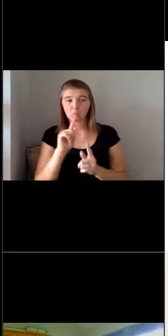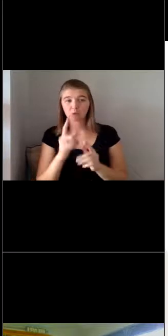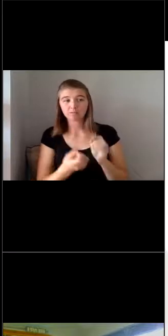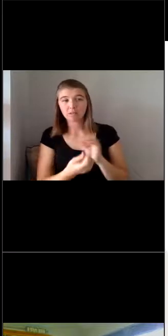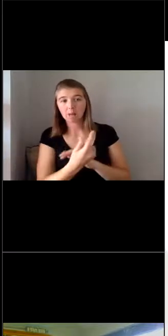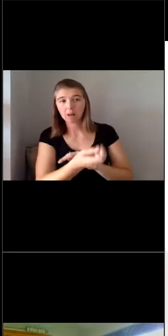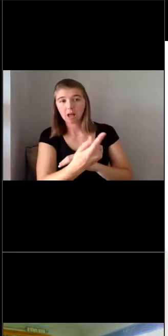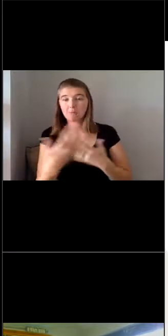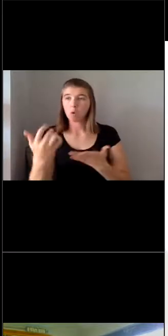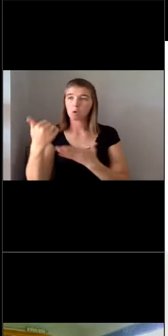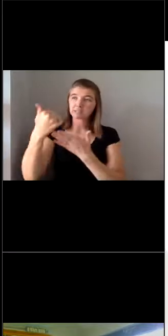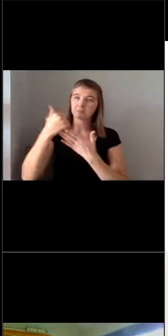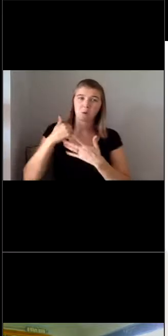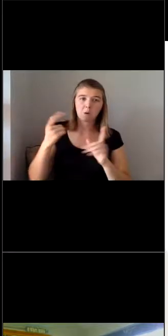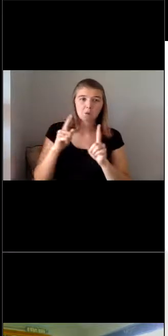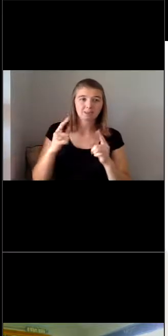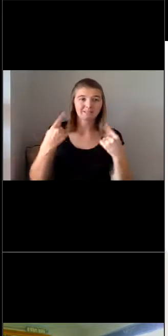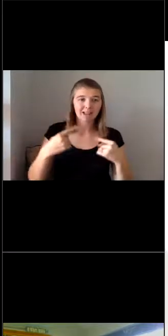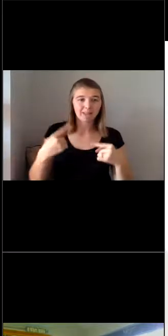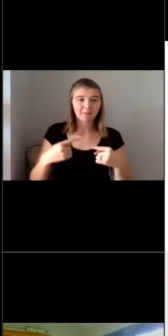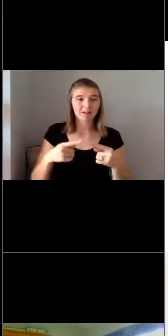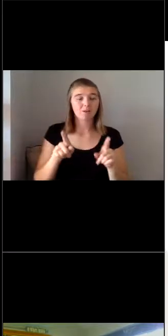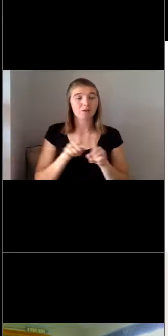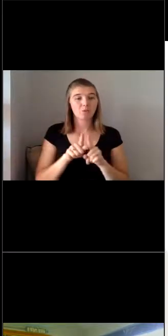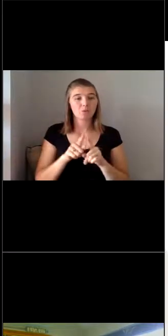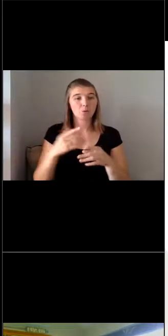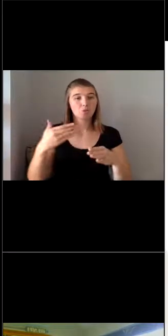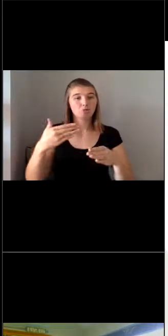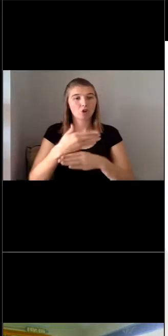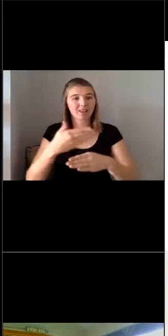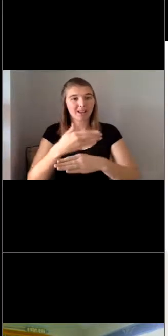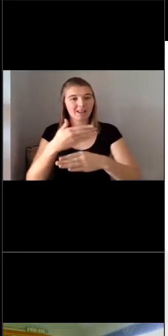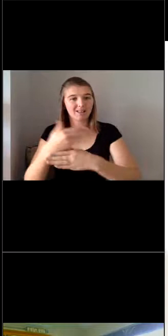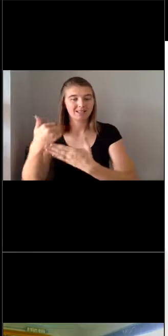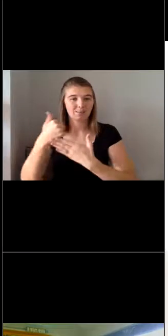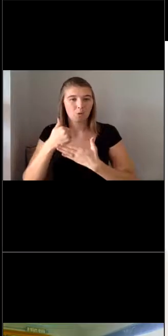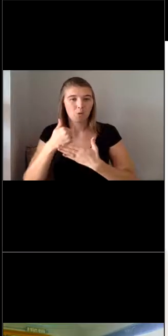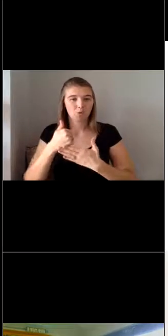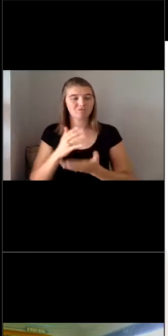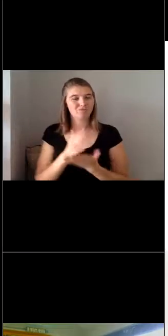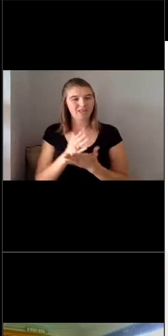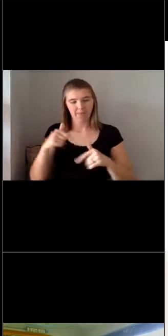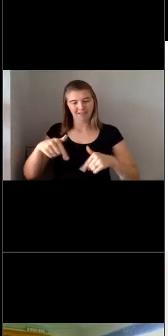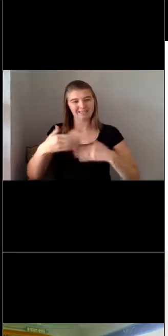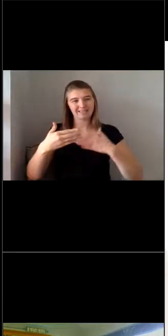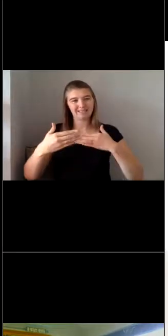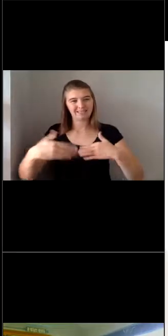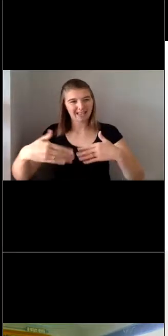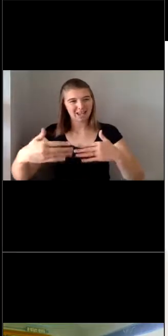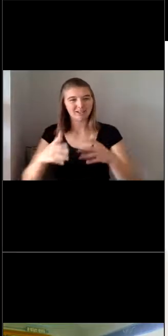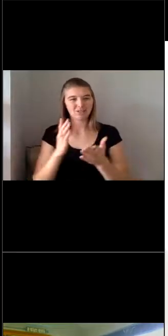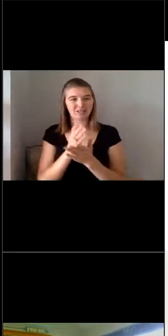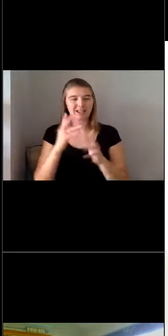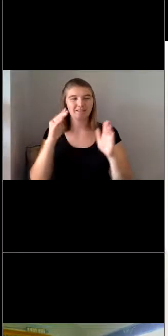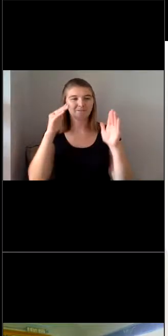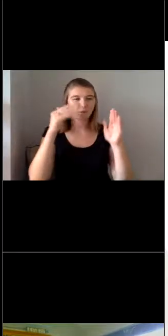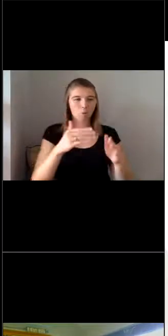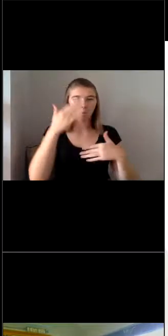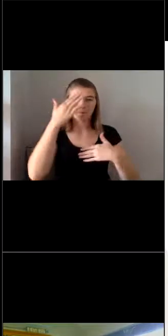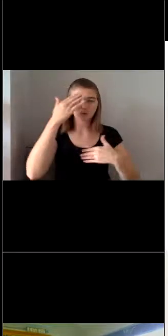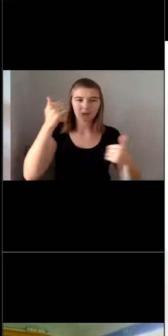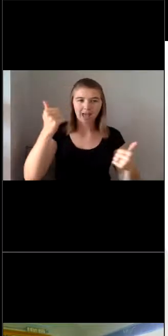you. Also, career support. Now, this isn't a career series. We're talking about building better chemistry culture and largely about mental health and people's